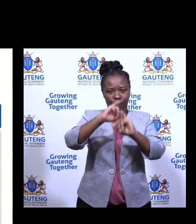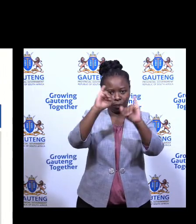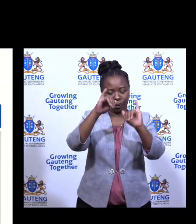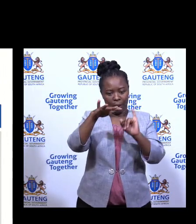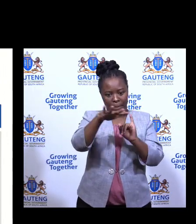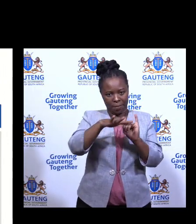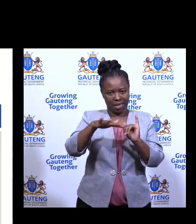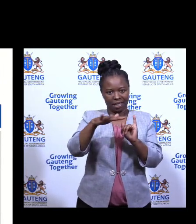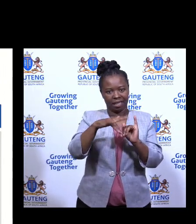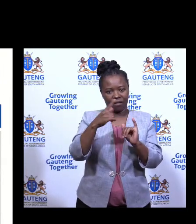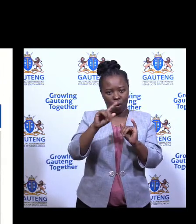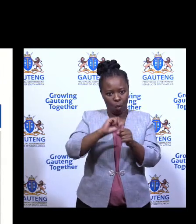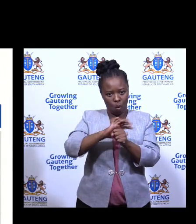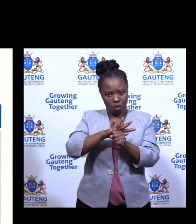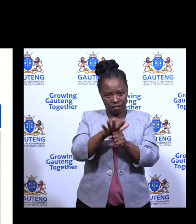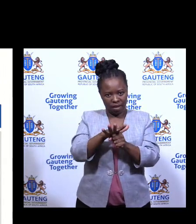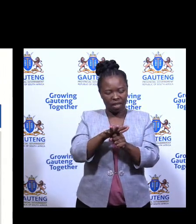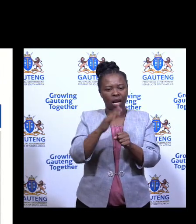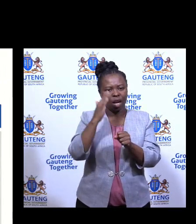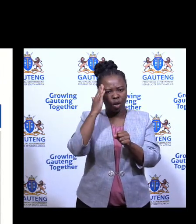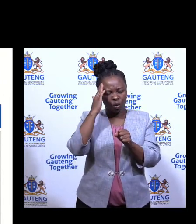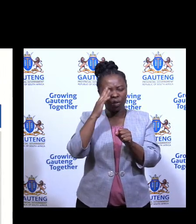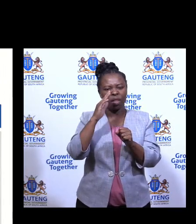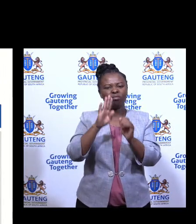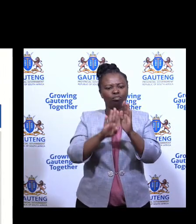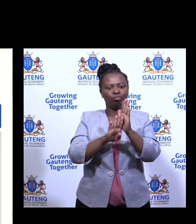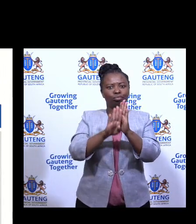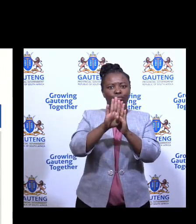Although the surge has slowed down,